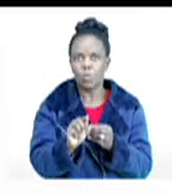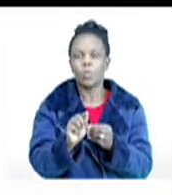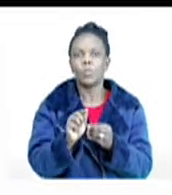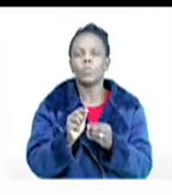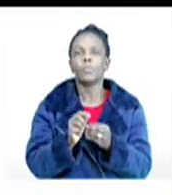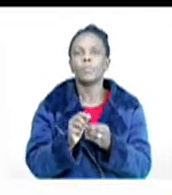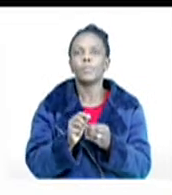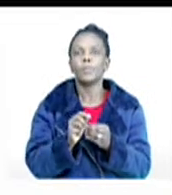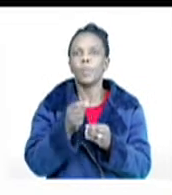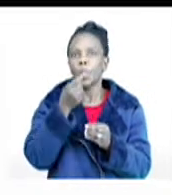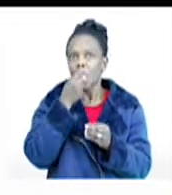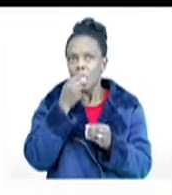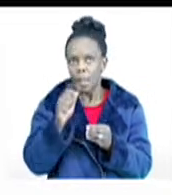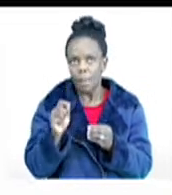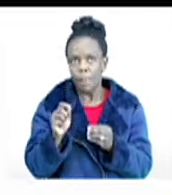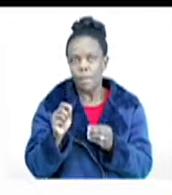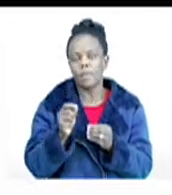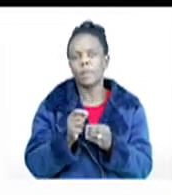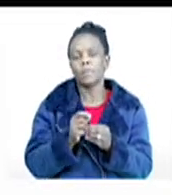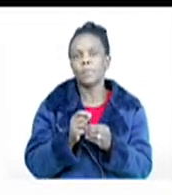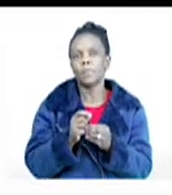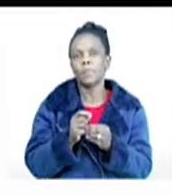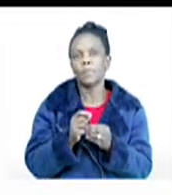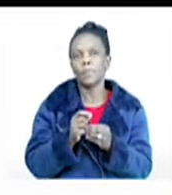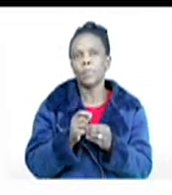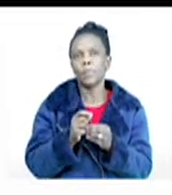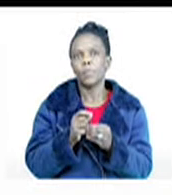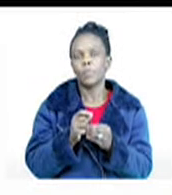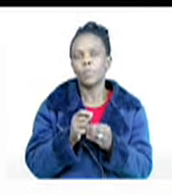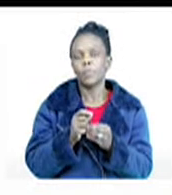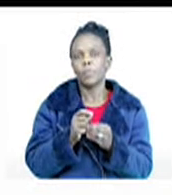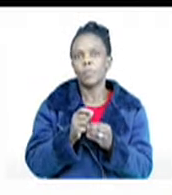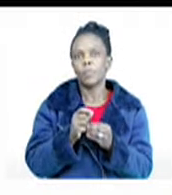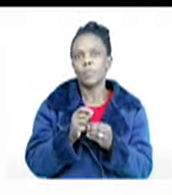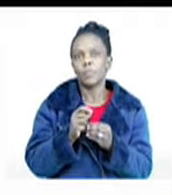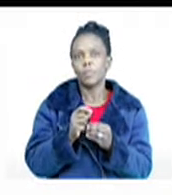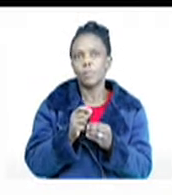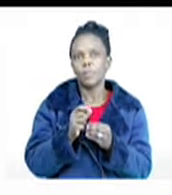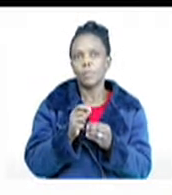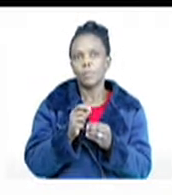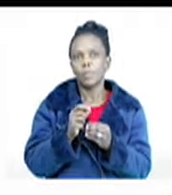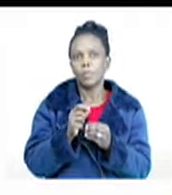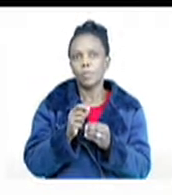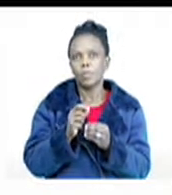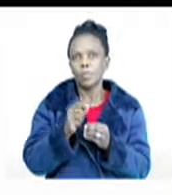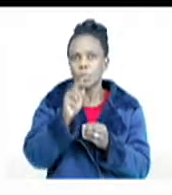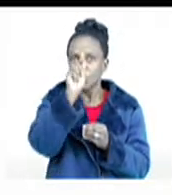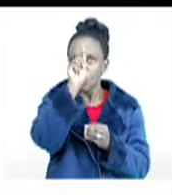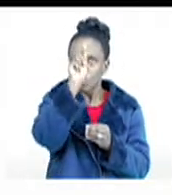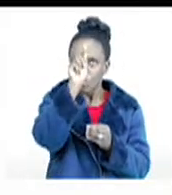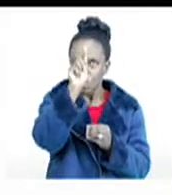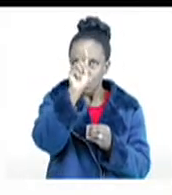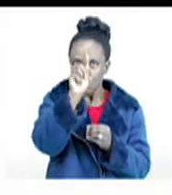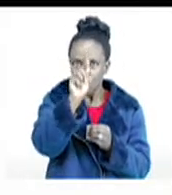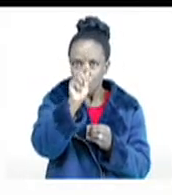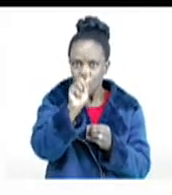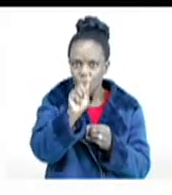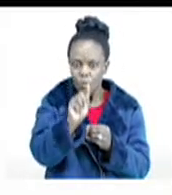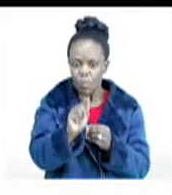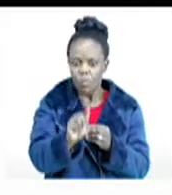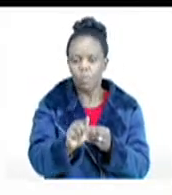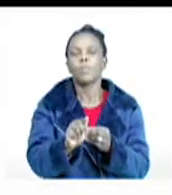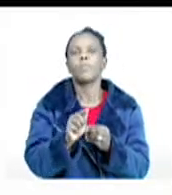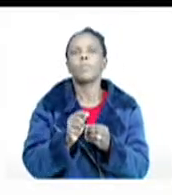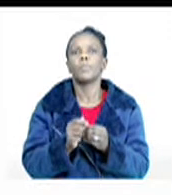your pencil or your finger and draw the number 1 in the air. Well